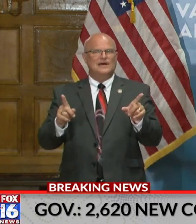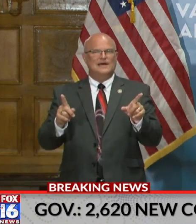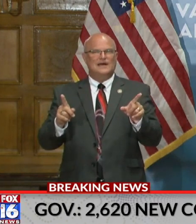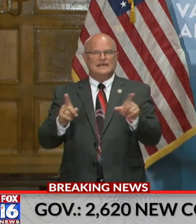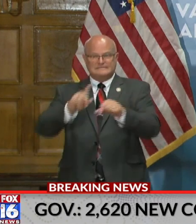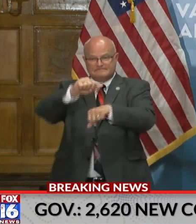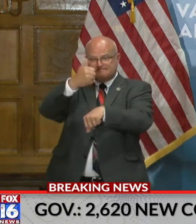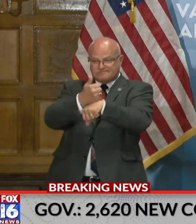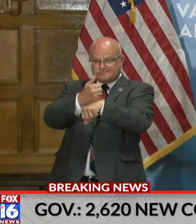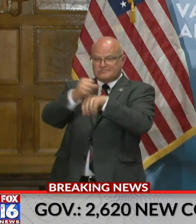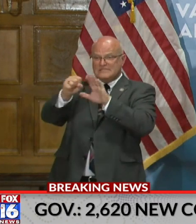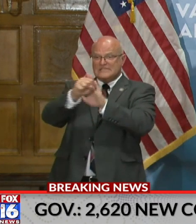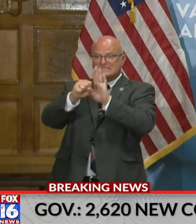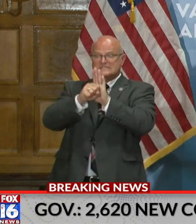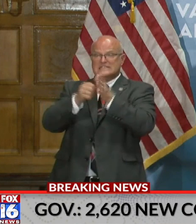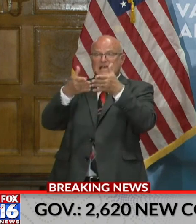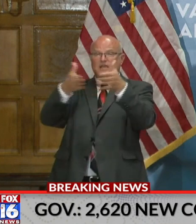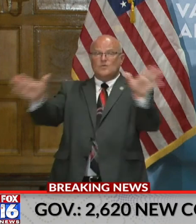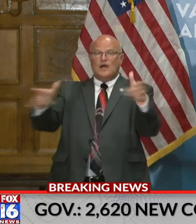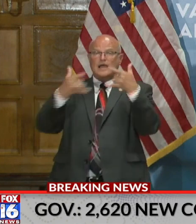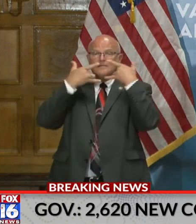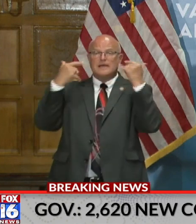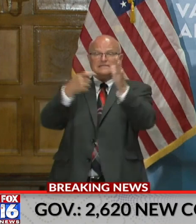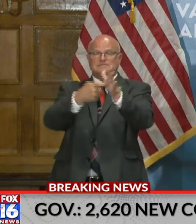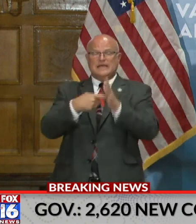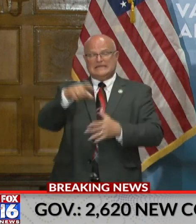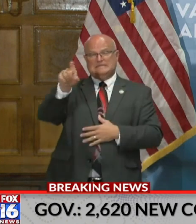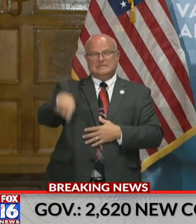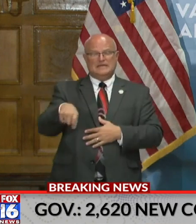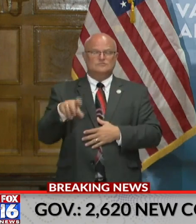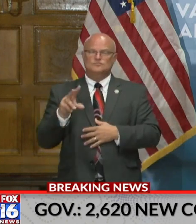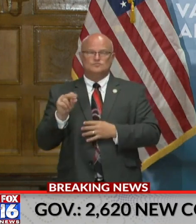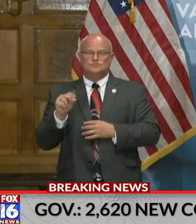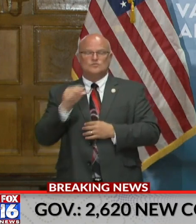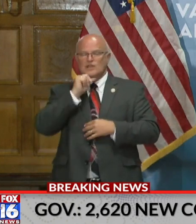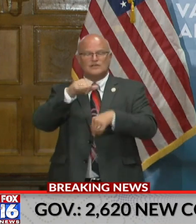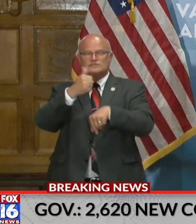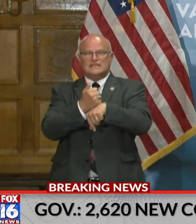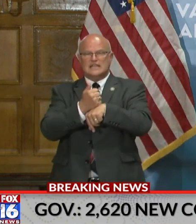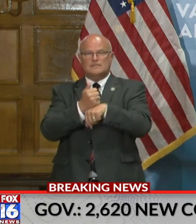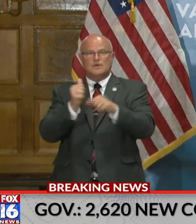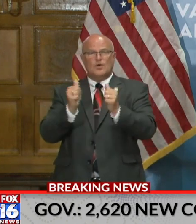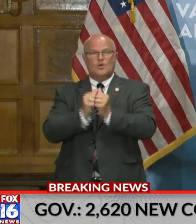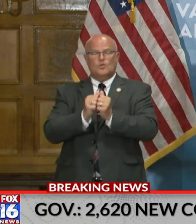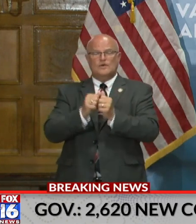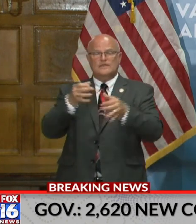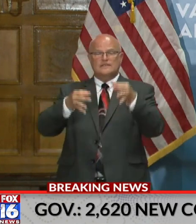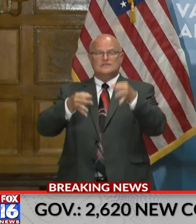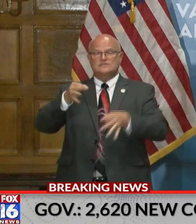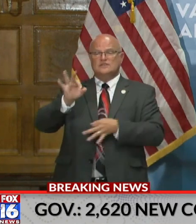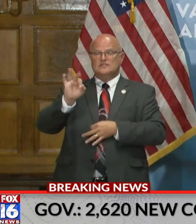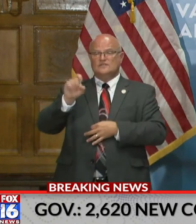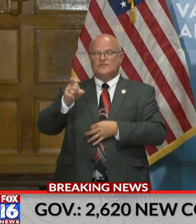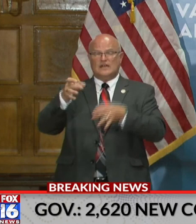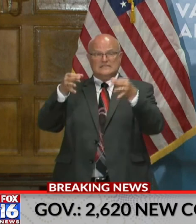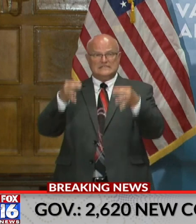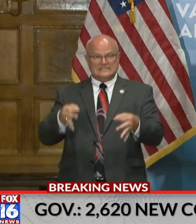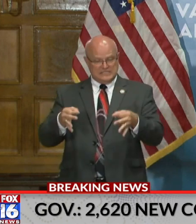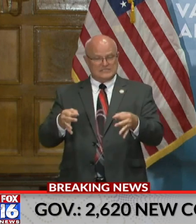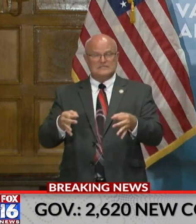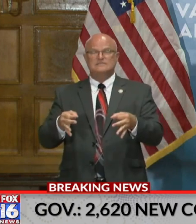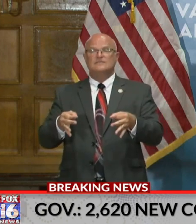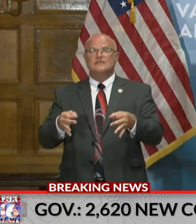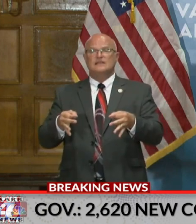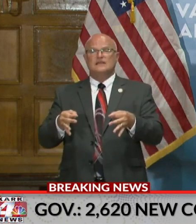put in place a statewide mask mandate, and with the Judge Fox's decision setting aside